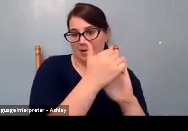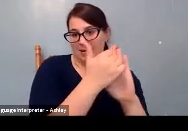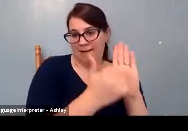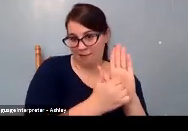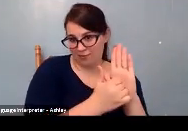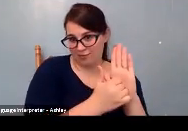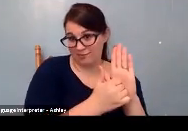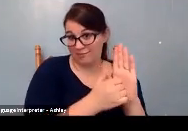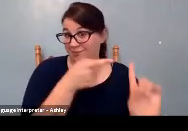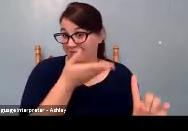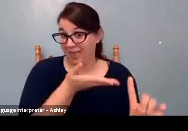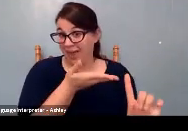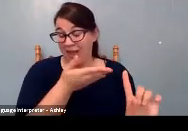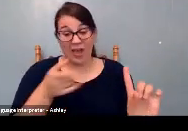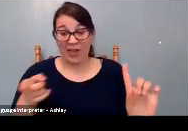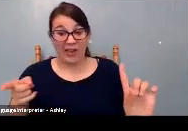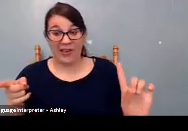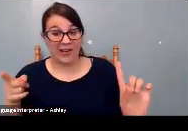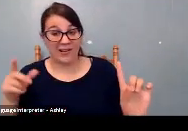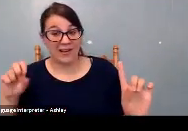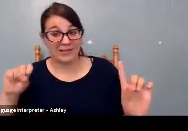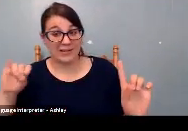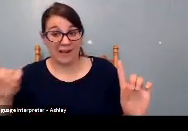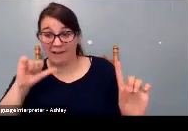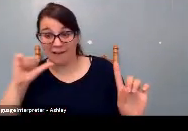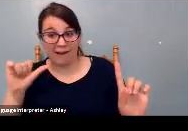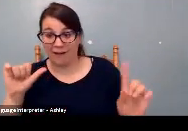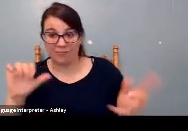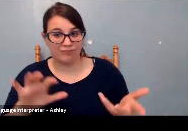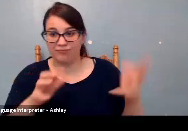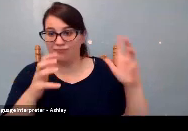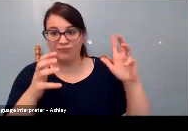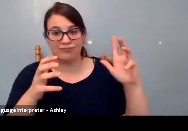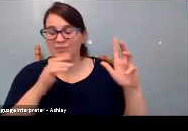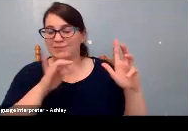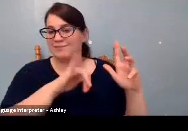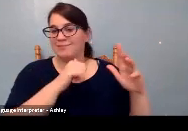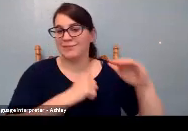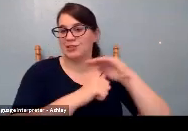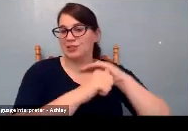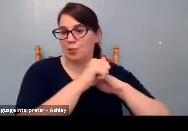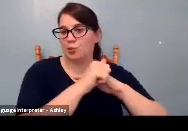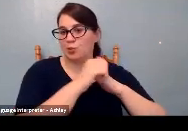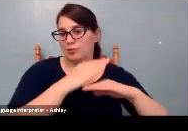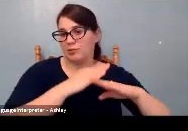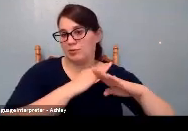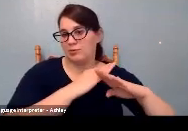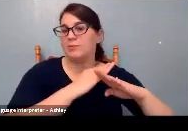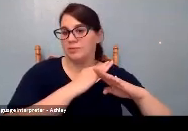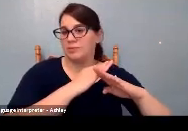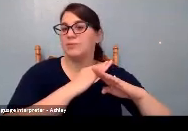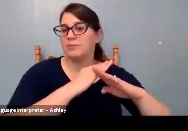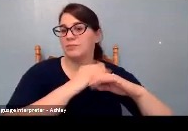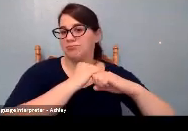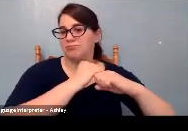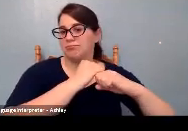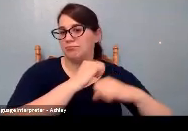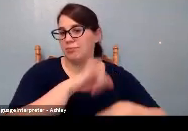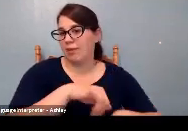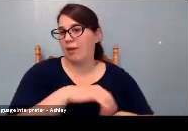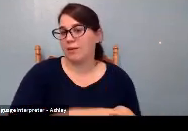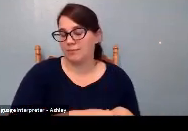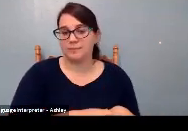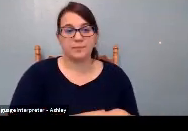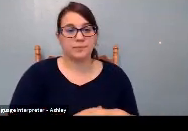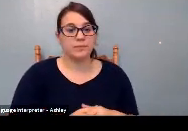once in the ABLE account, those monies are sheltered resource. And the other benefit to the